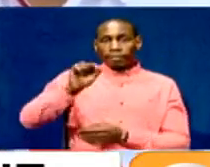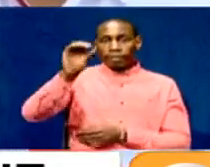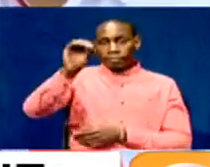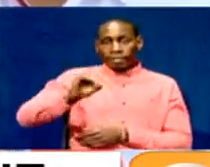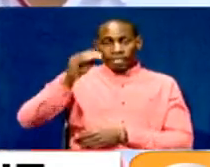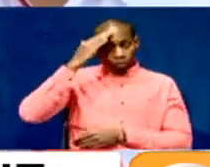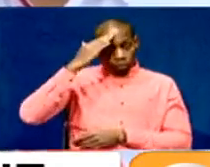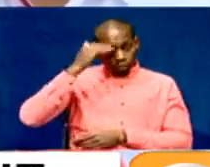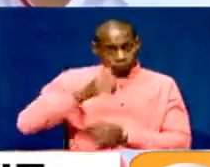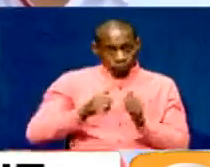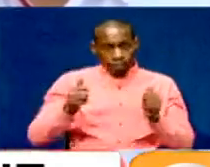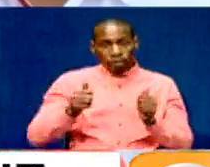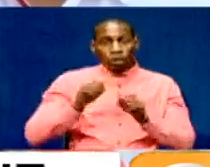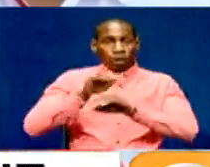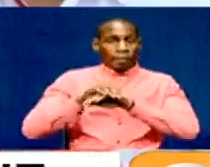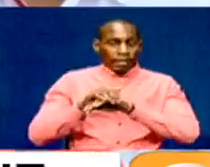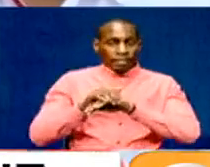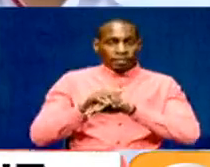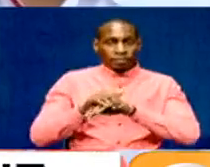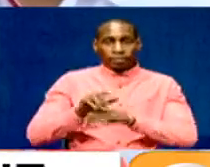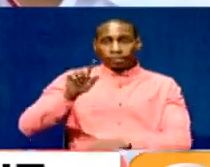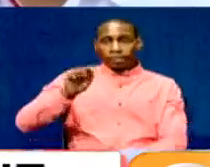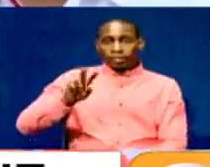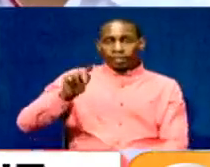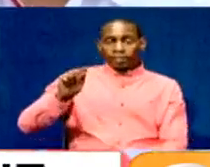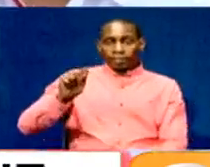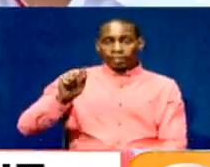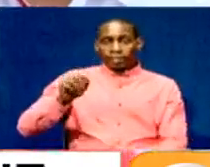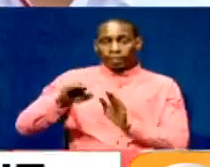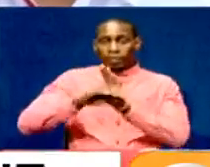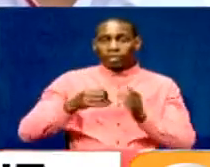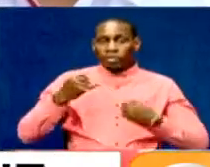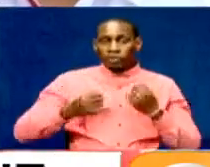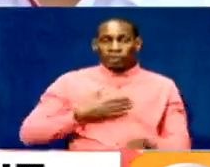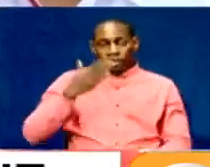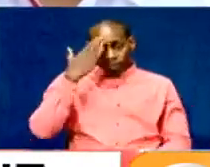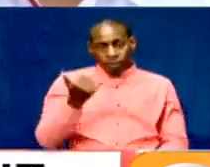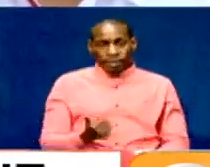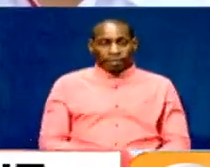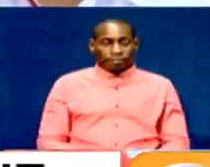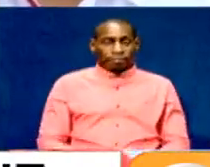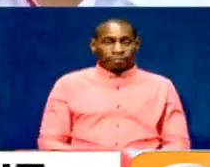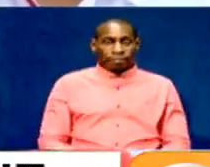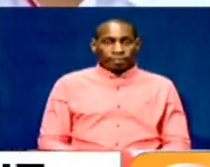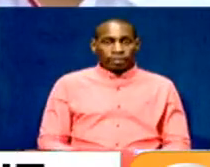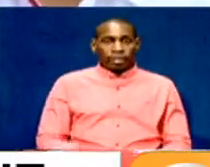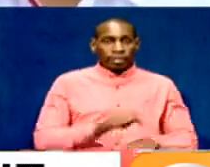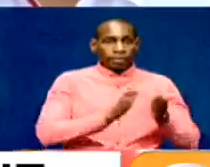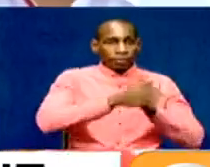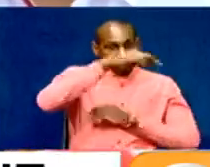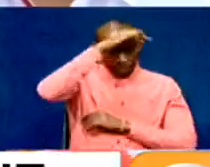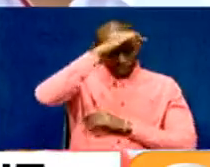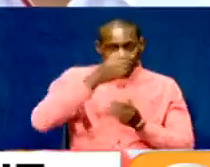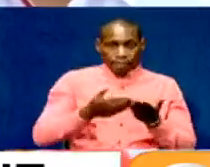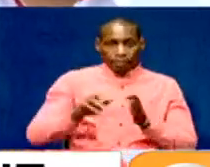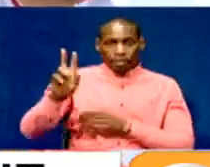them getting TVET courses. And that is my joy, because the nonsense of a degree in